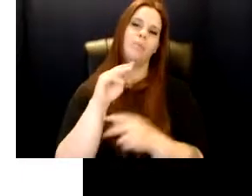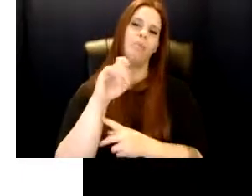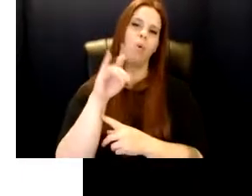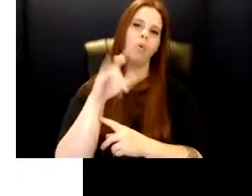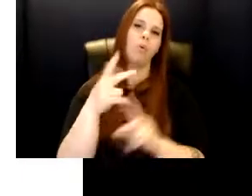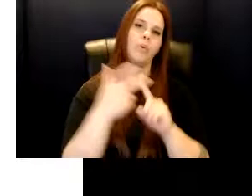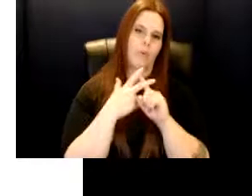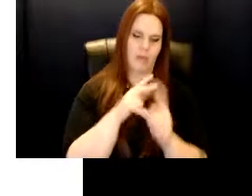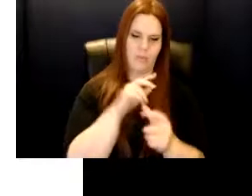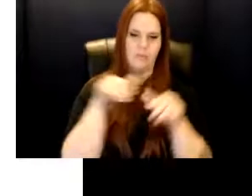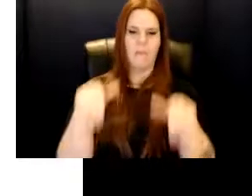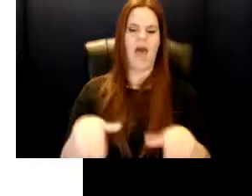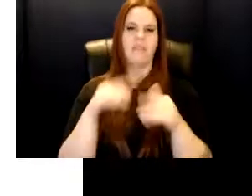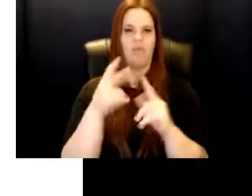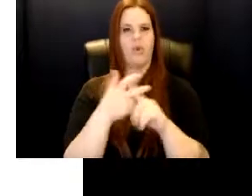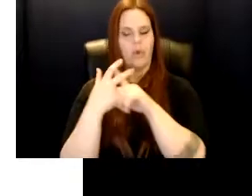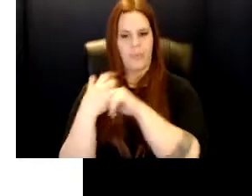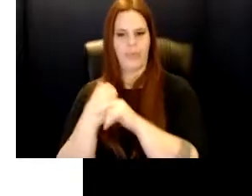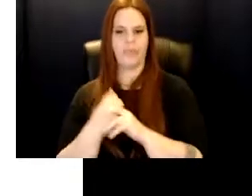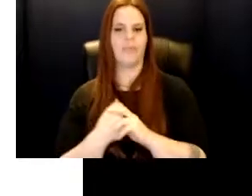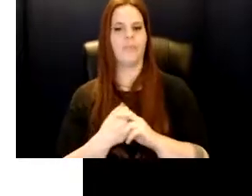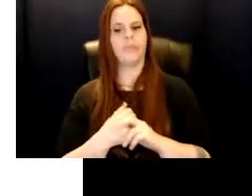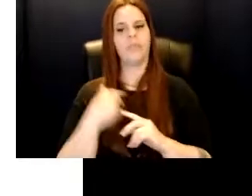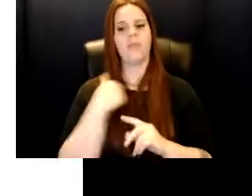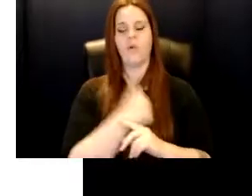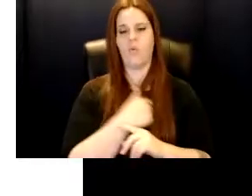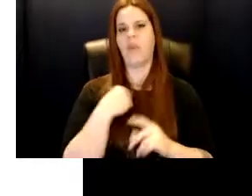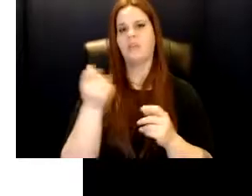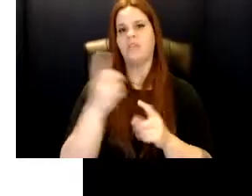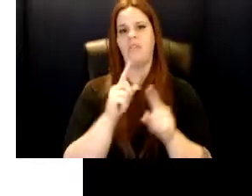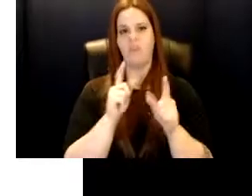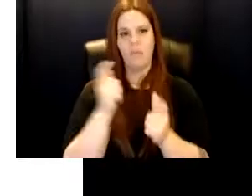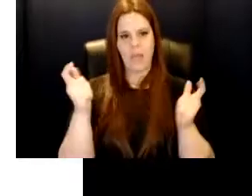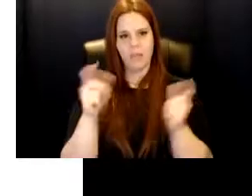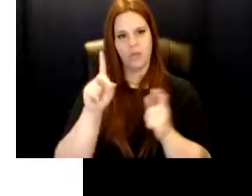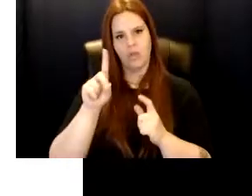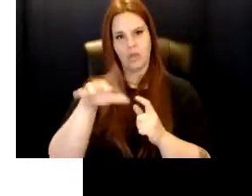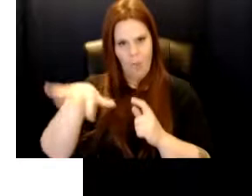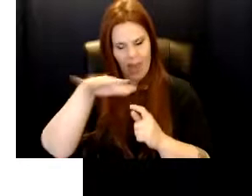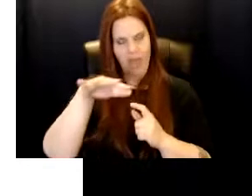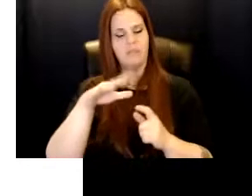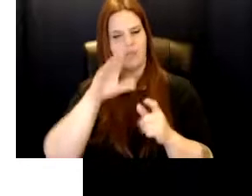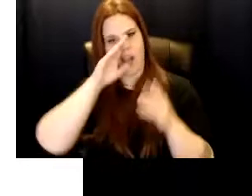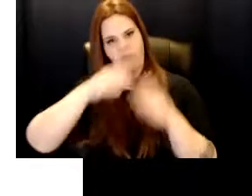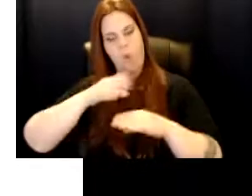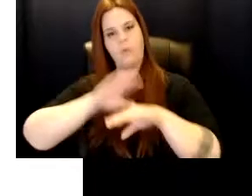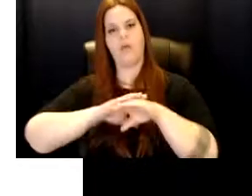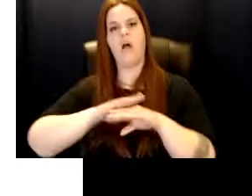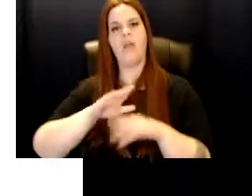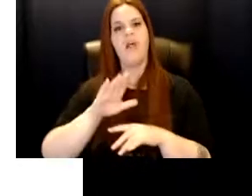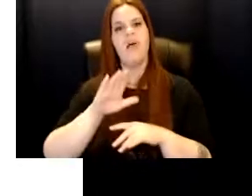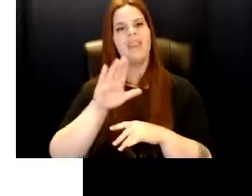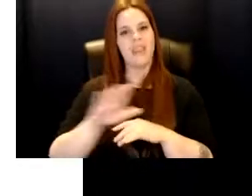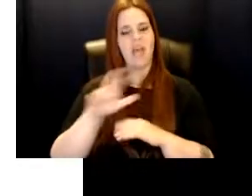was a passive recruitment. We had several major domains. Basically, it focused in on their own